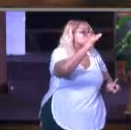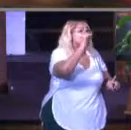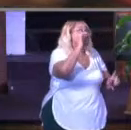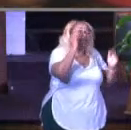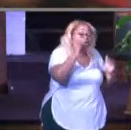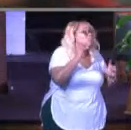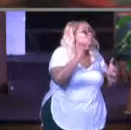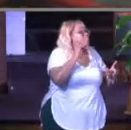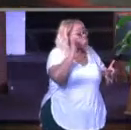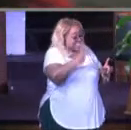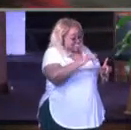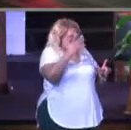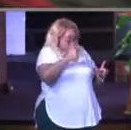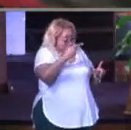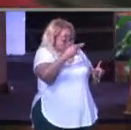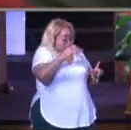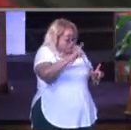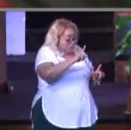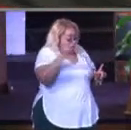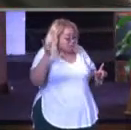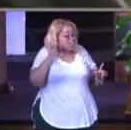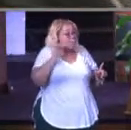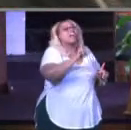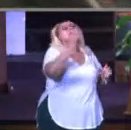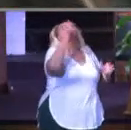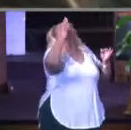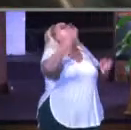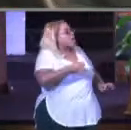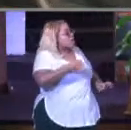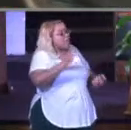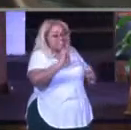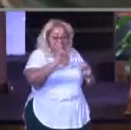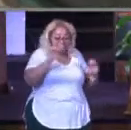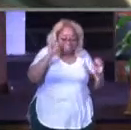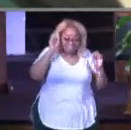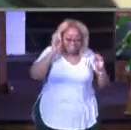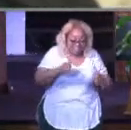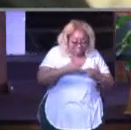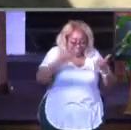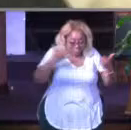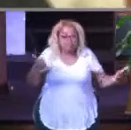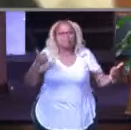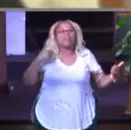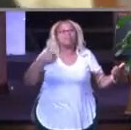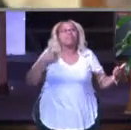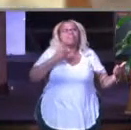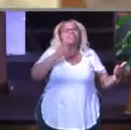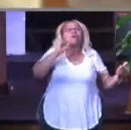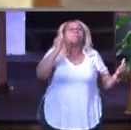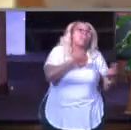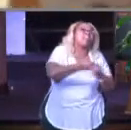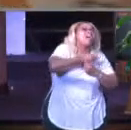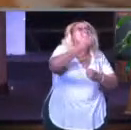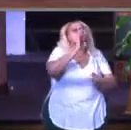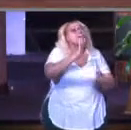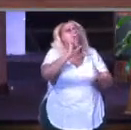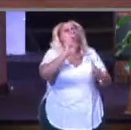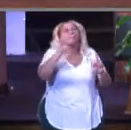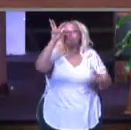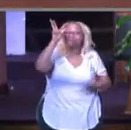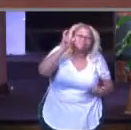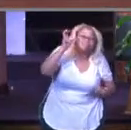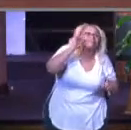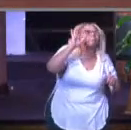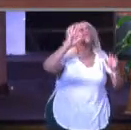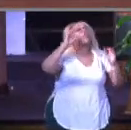with hope. That's why Paul came to the conclusion that nothing can separate us from the love of God. No